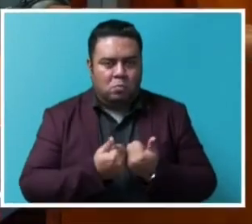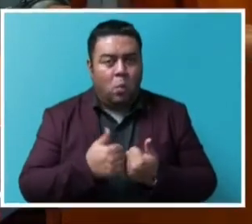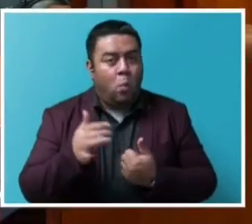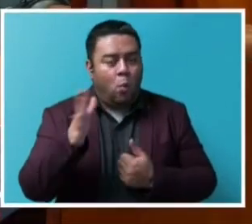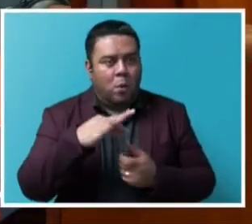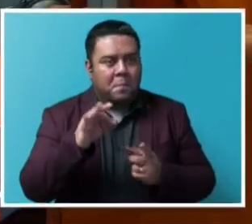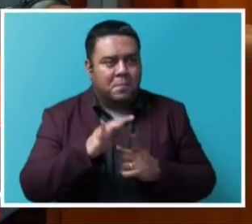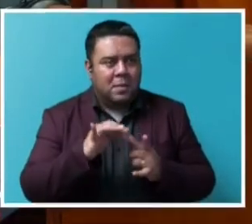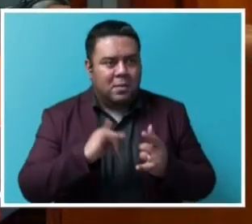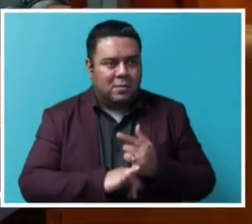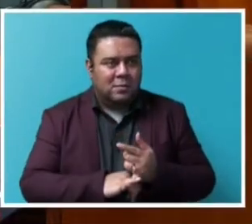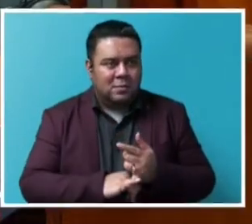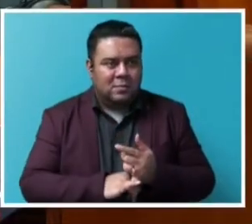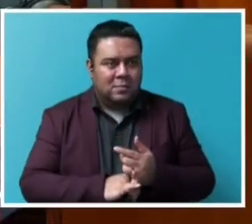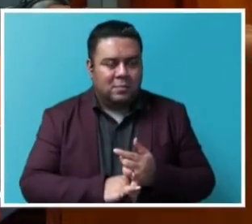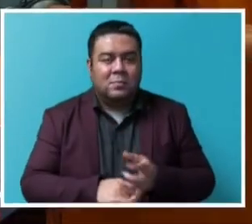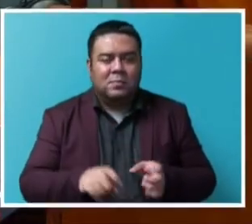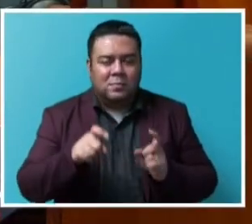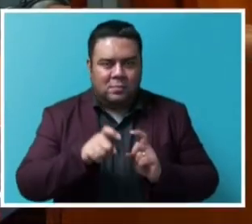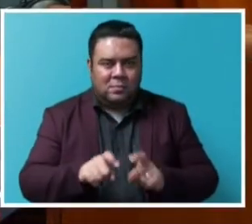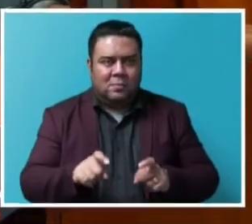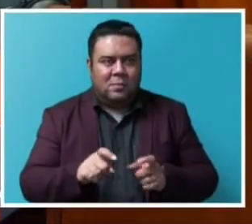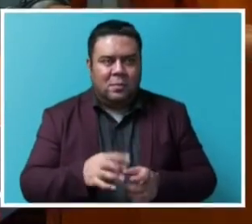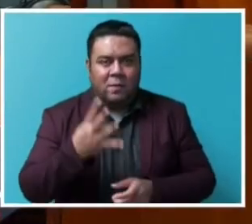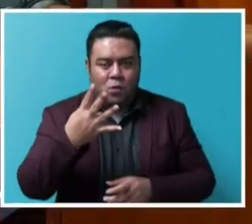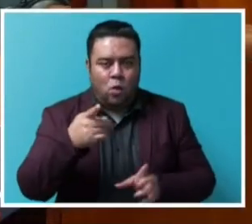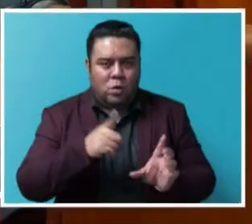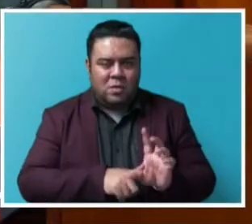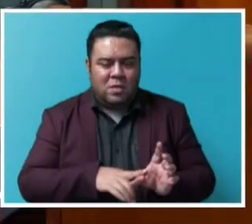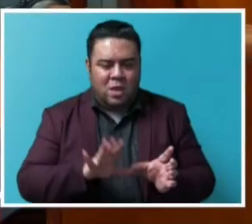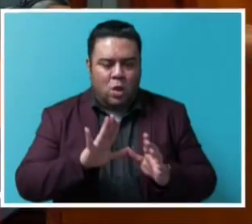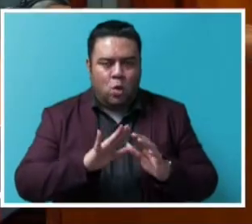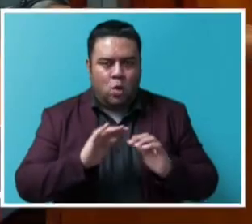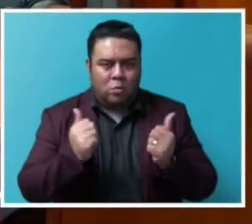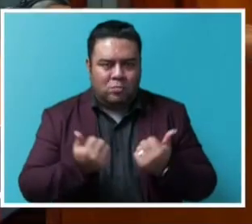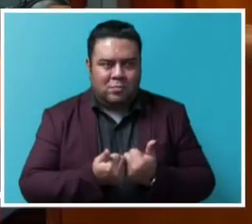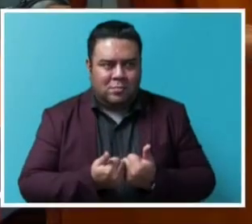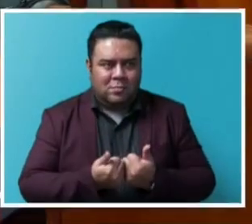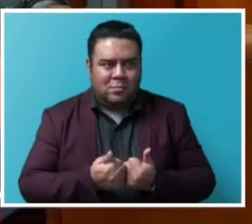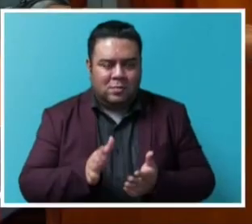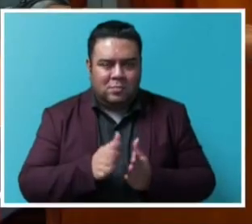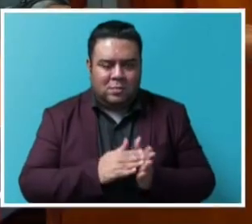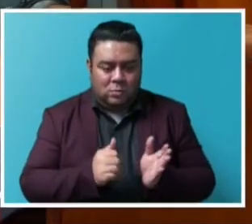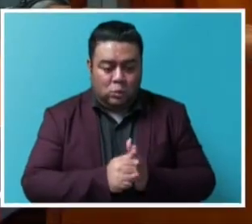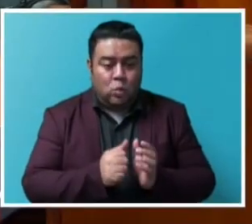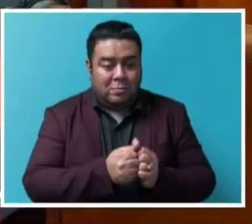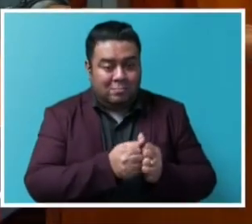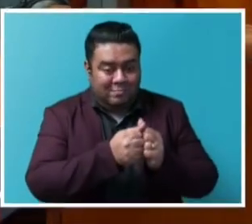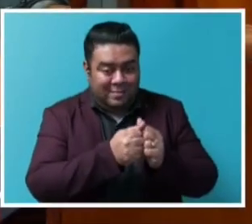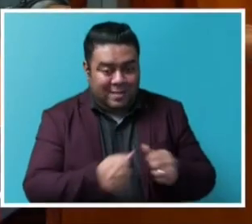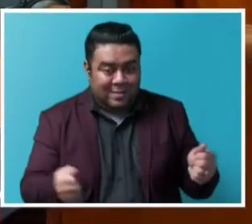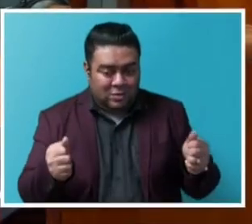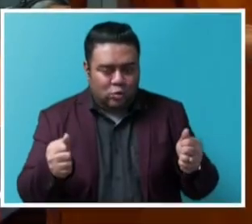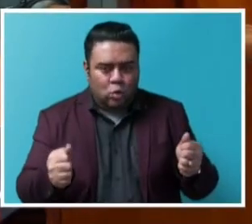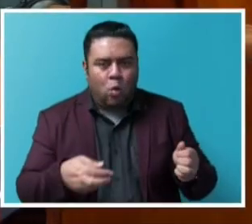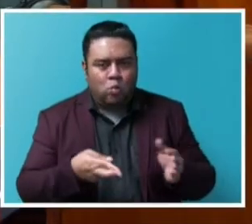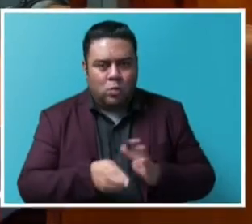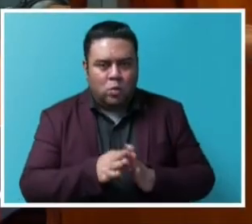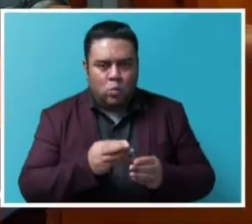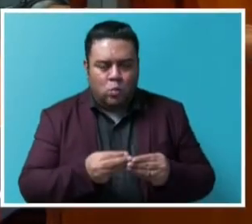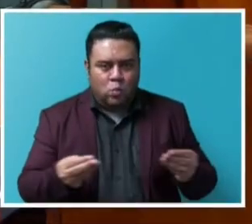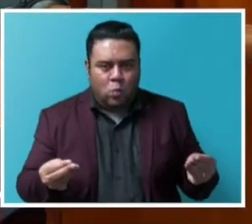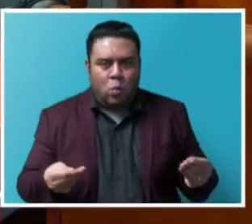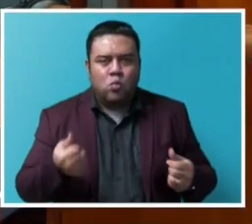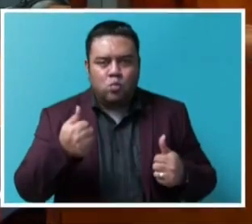PSs be placed on an initial 4-year contract subject to extension or on renewal based on